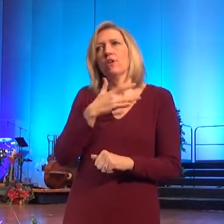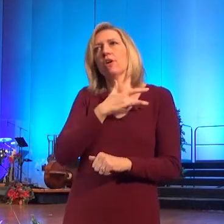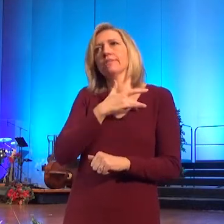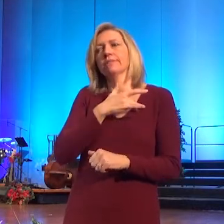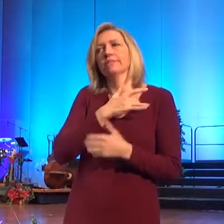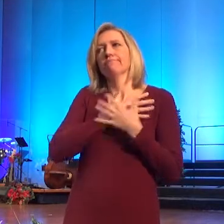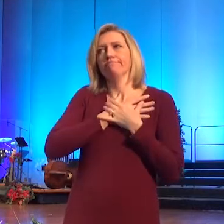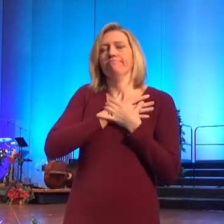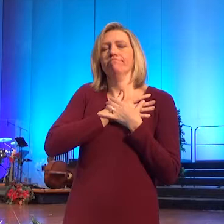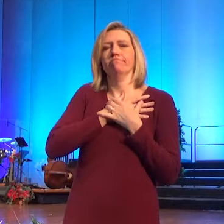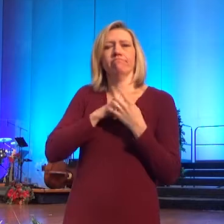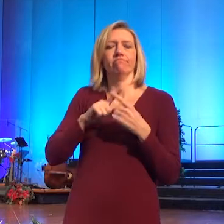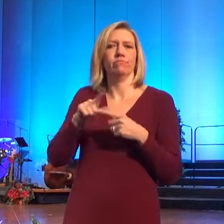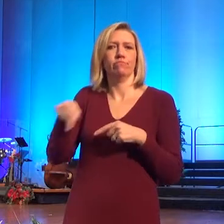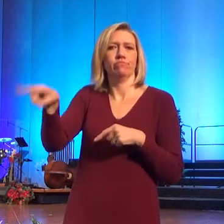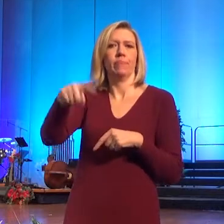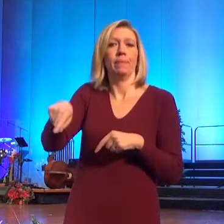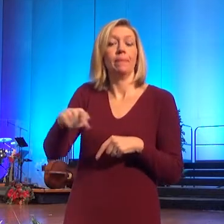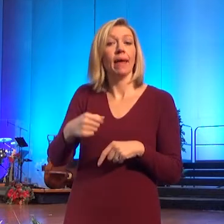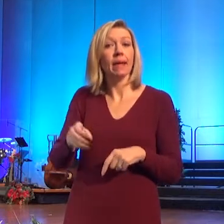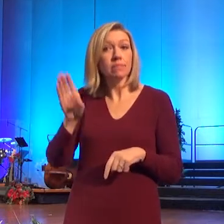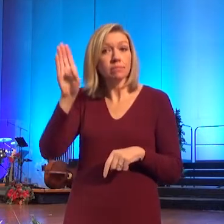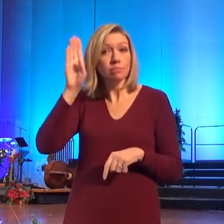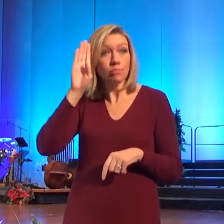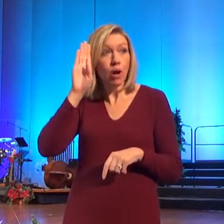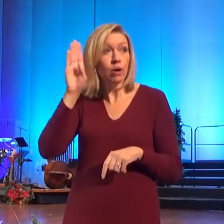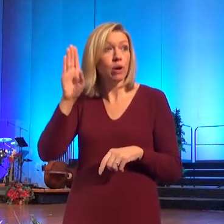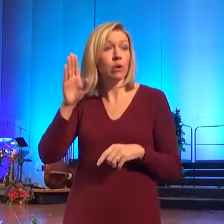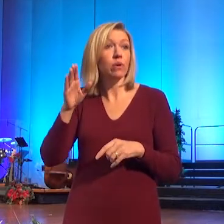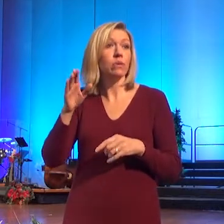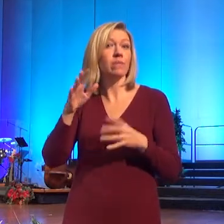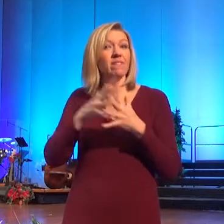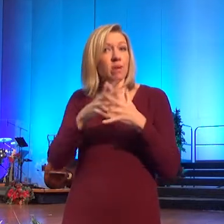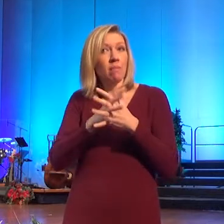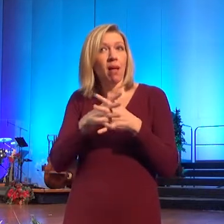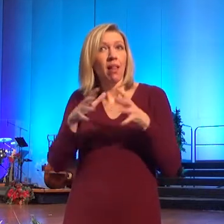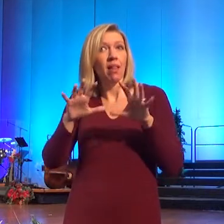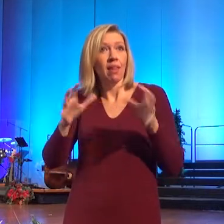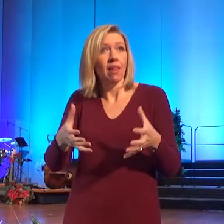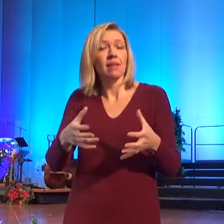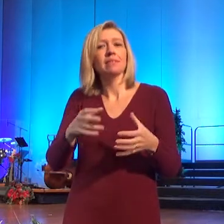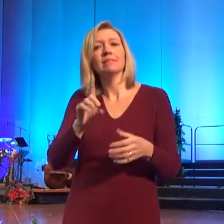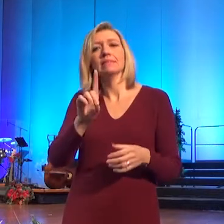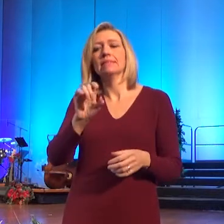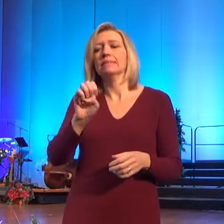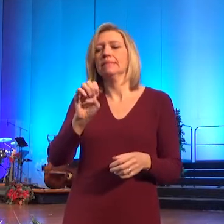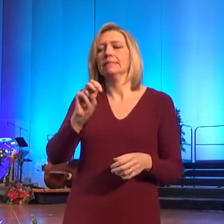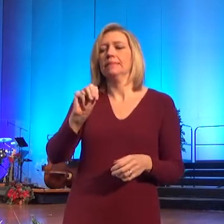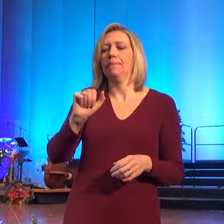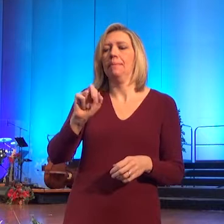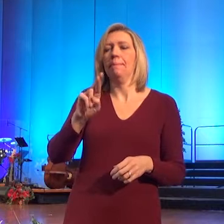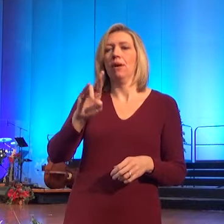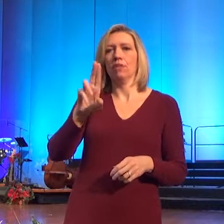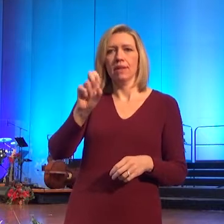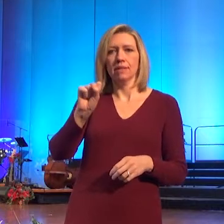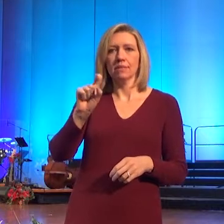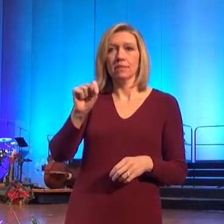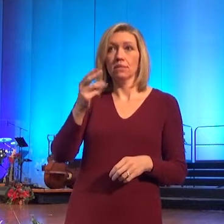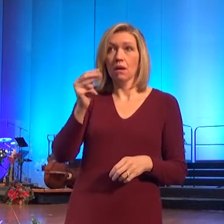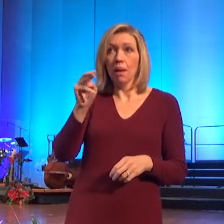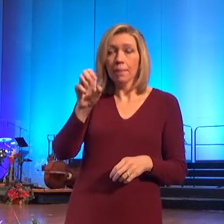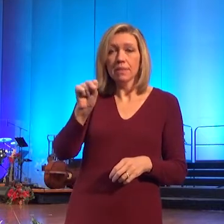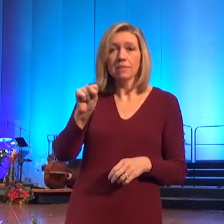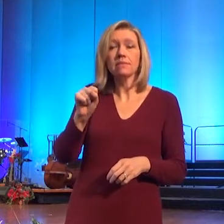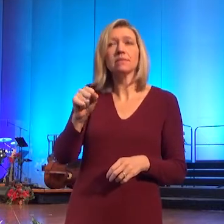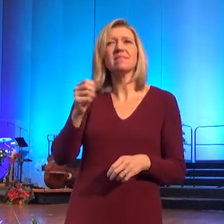to the loved ones. And even in Bronco Nation, Demarius Thomas, just an incredible young receiver, 33 years old, made